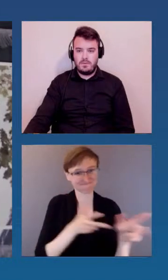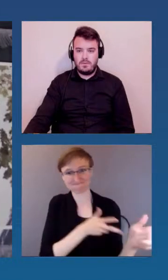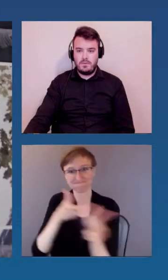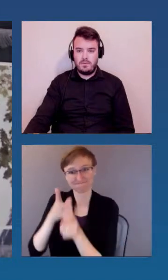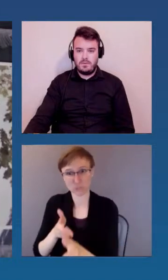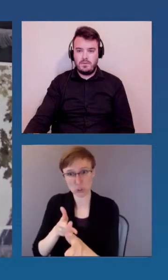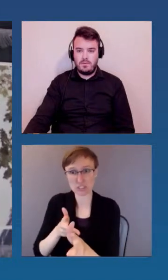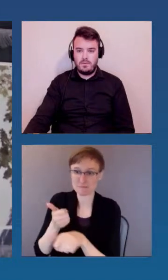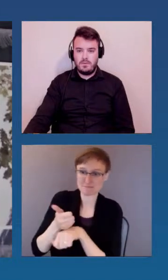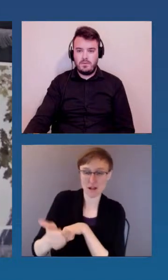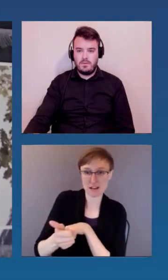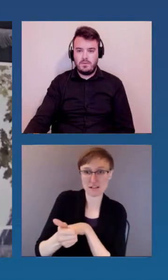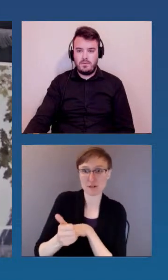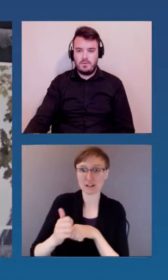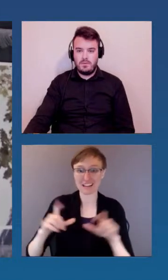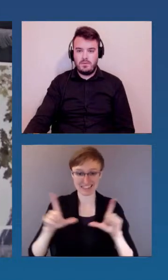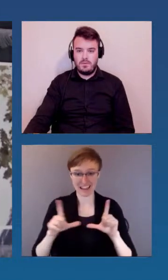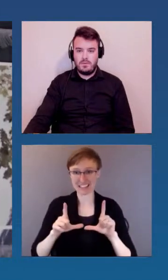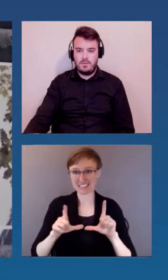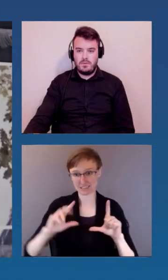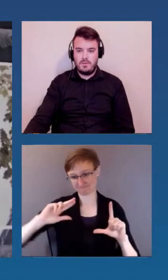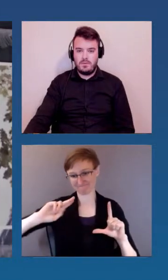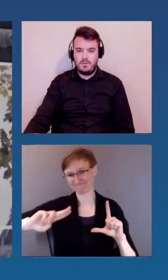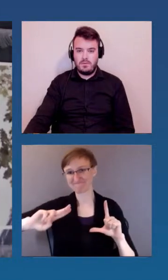1310 News. Please go ahead.